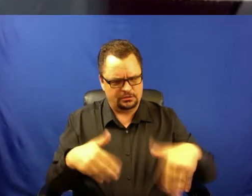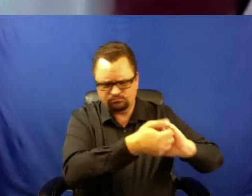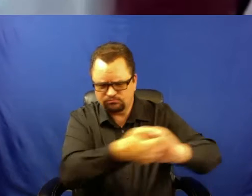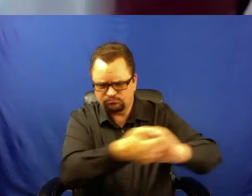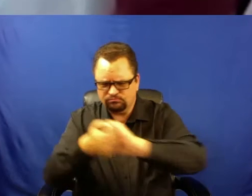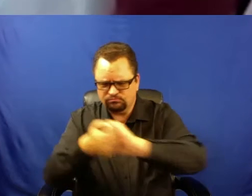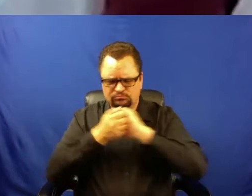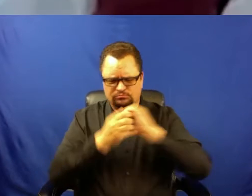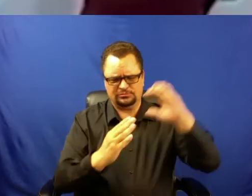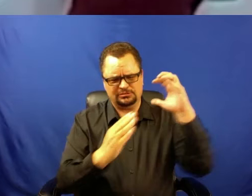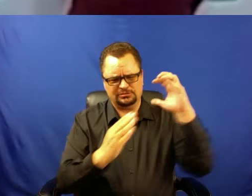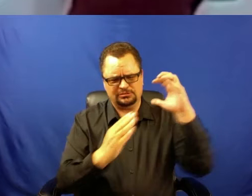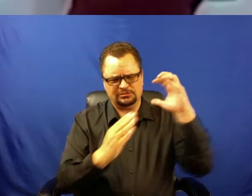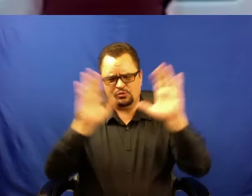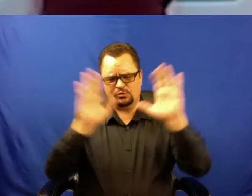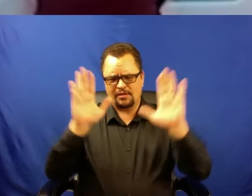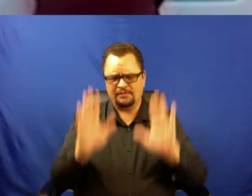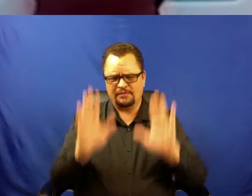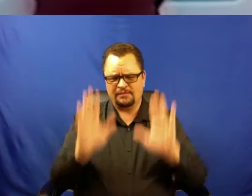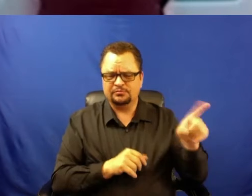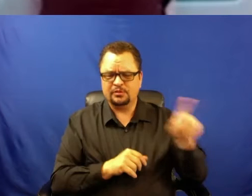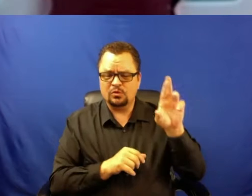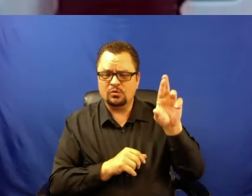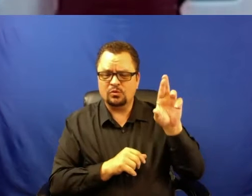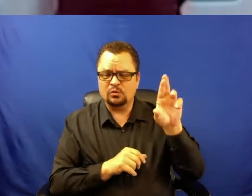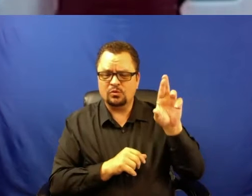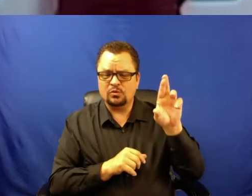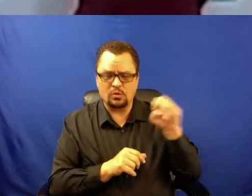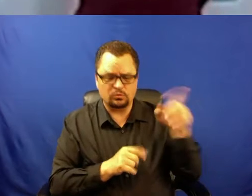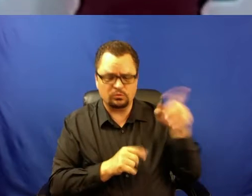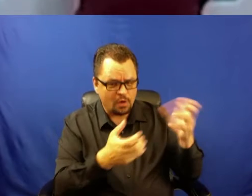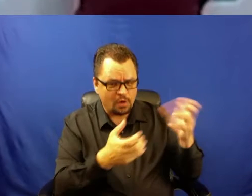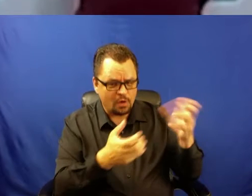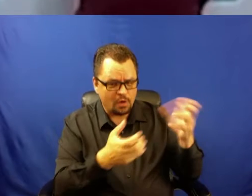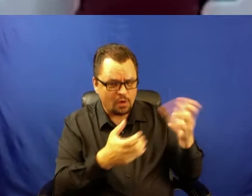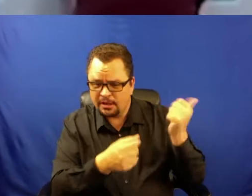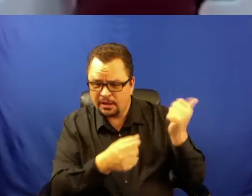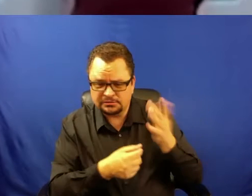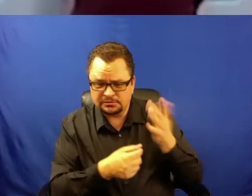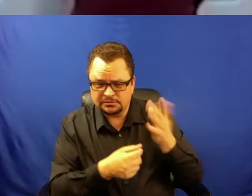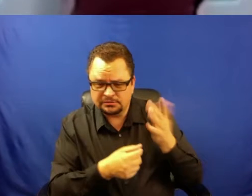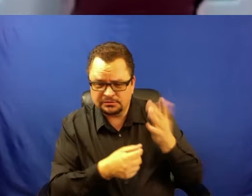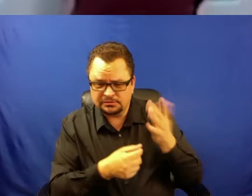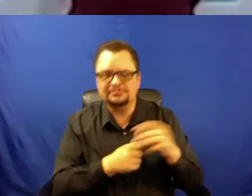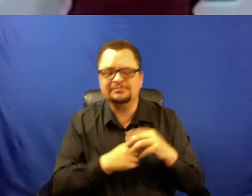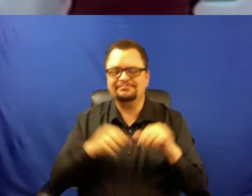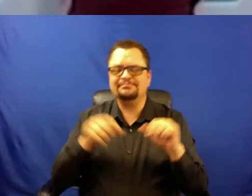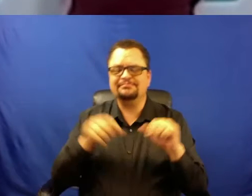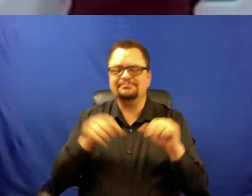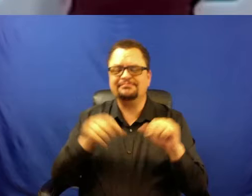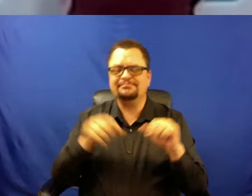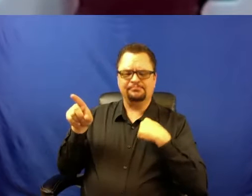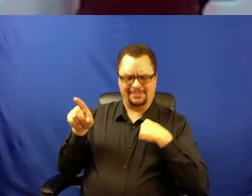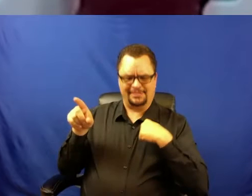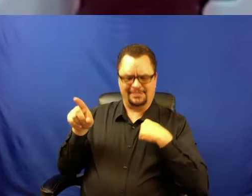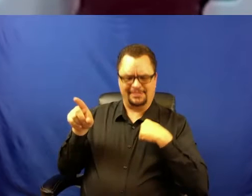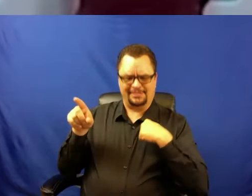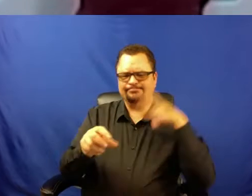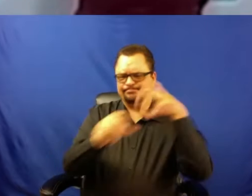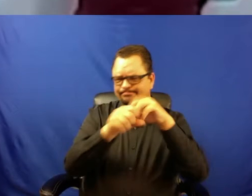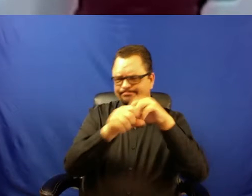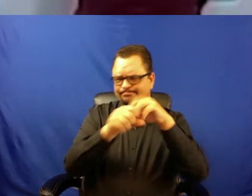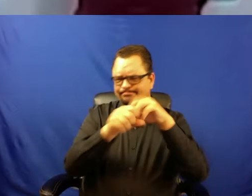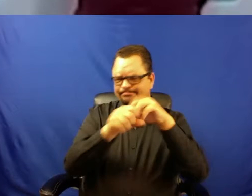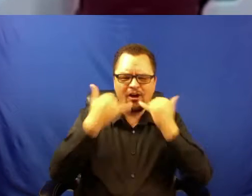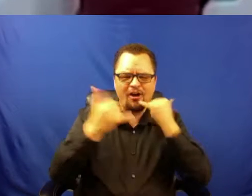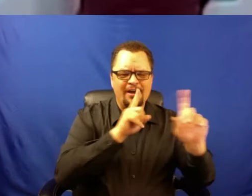And I did a lot of the phone calls. It was very rewarding. I had a lot of comments.